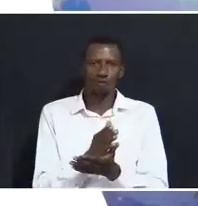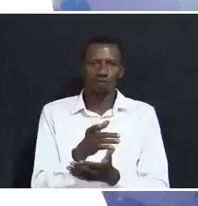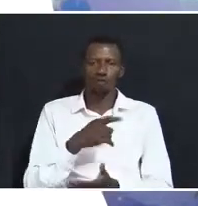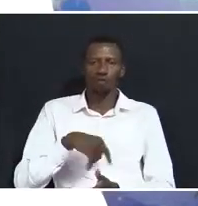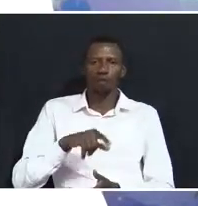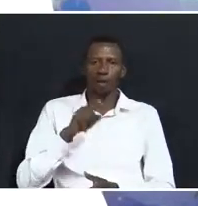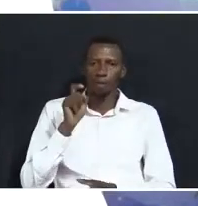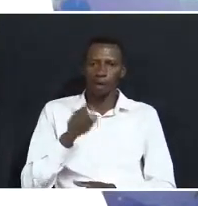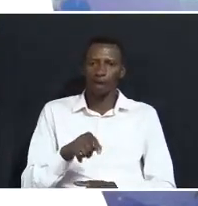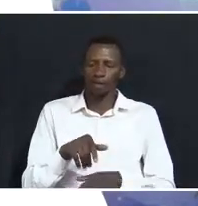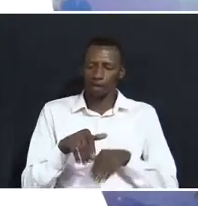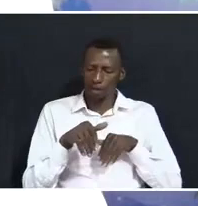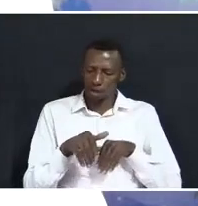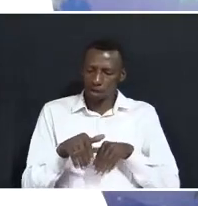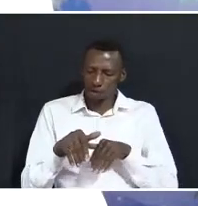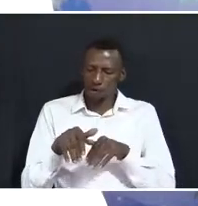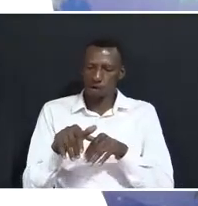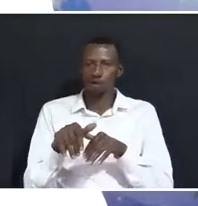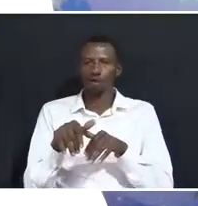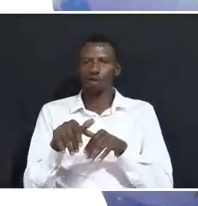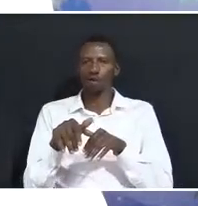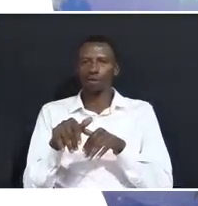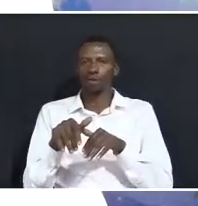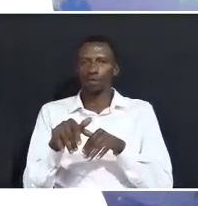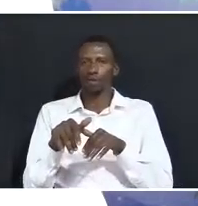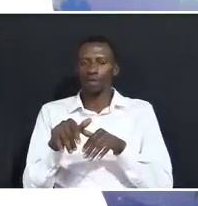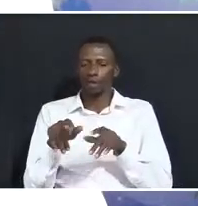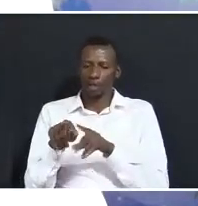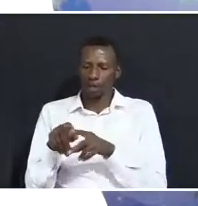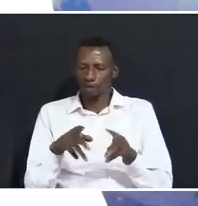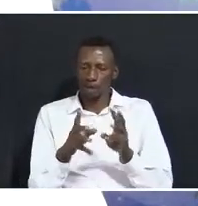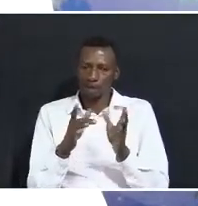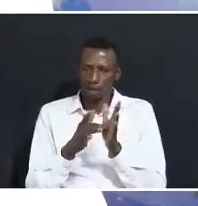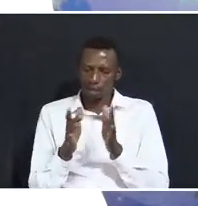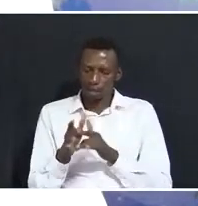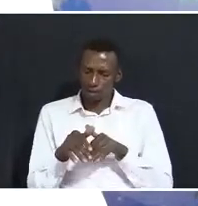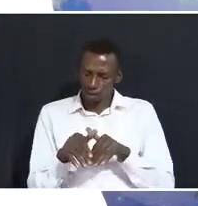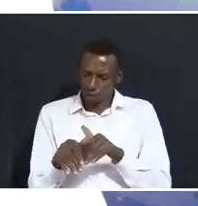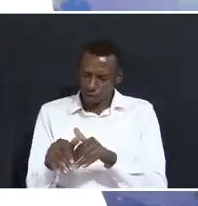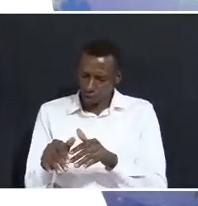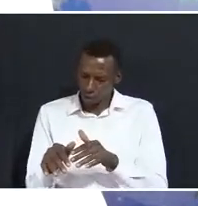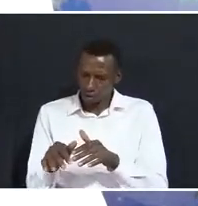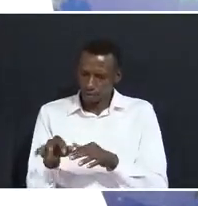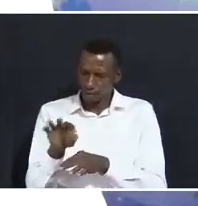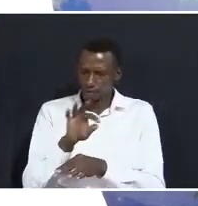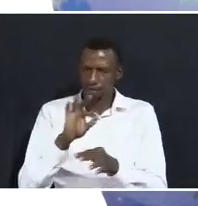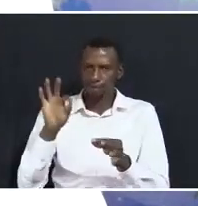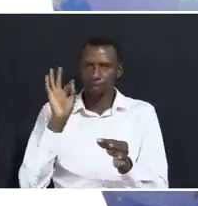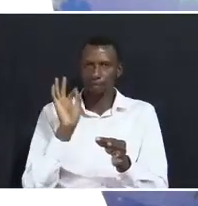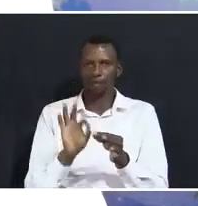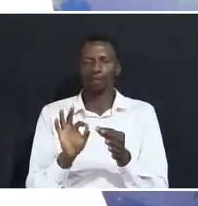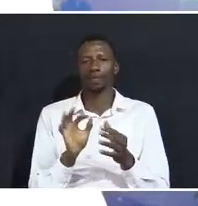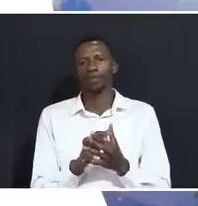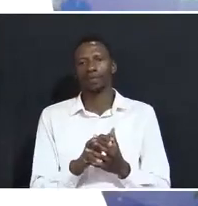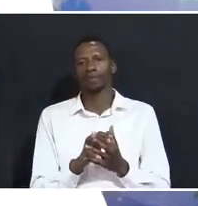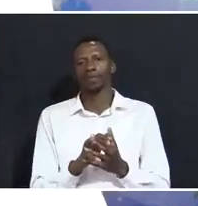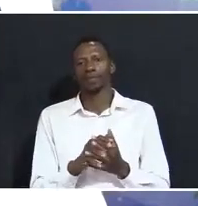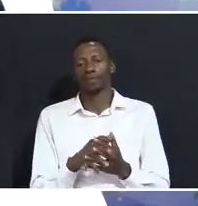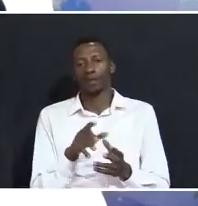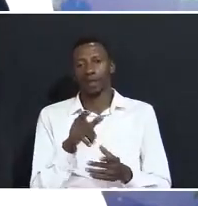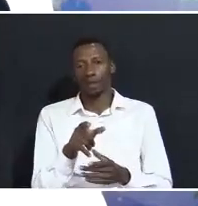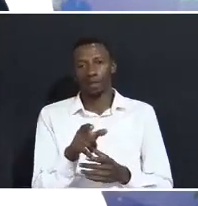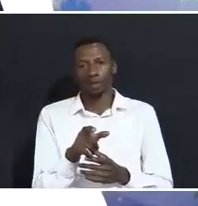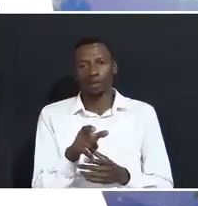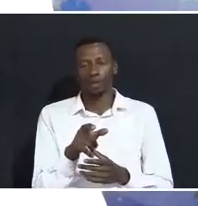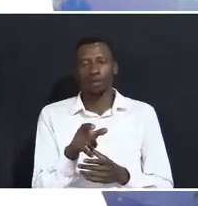to leave it as it is. And Jesus lived it to the letter. He lived it to the letter. It is a call,